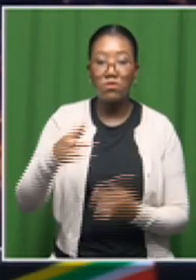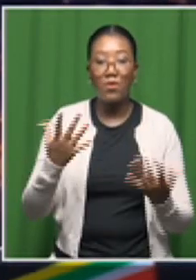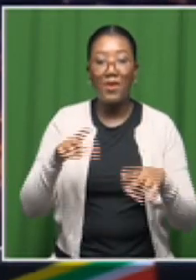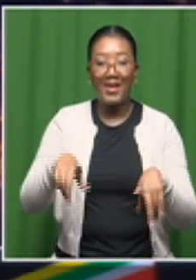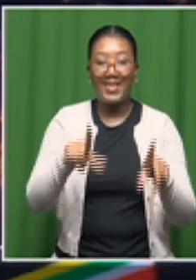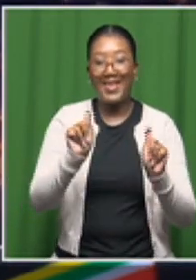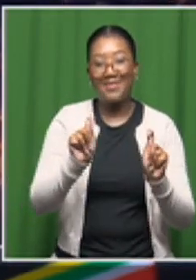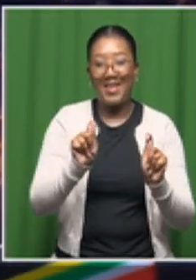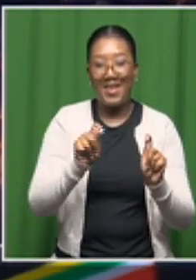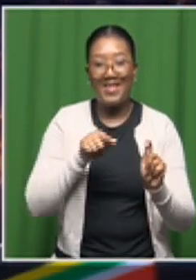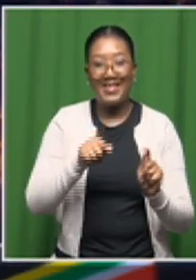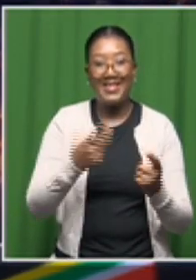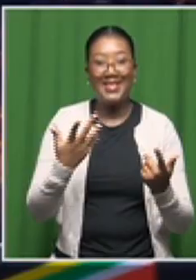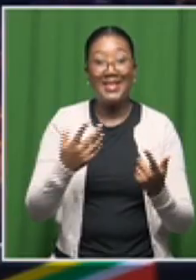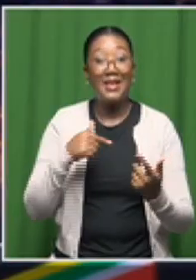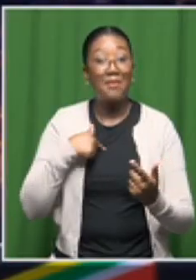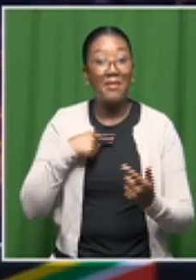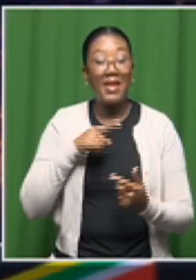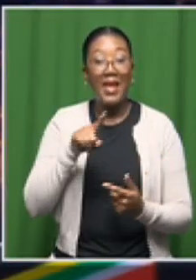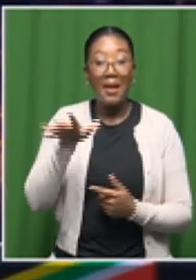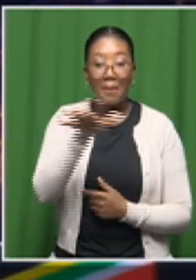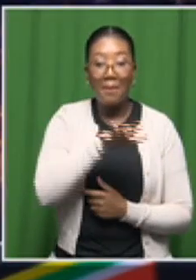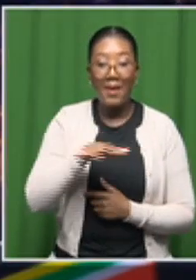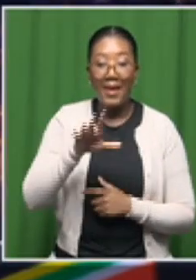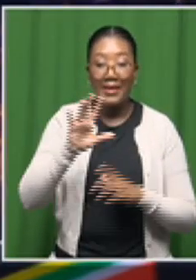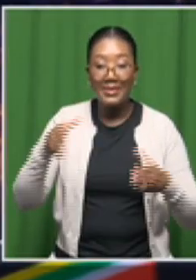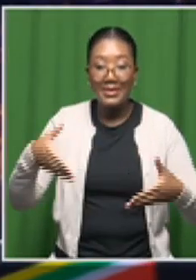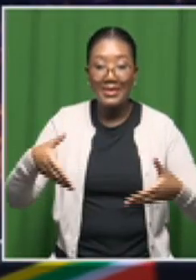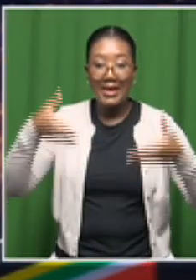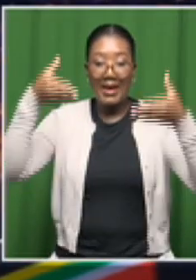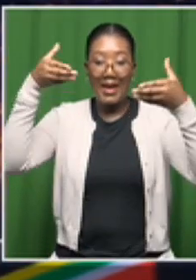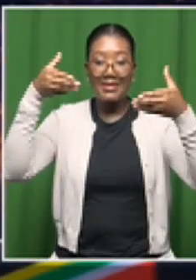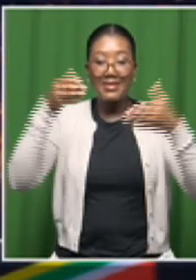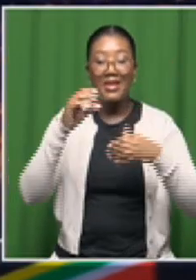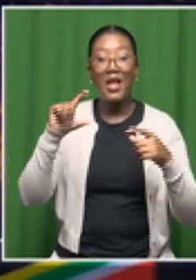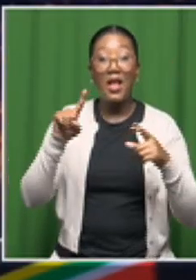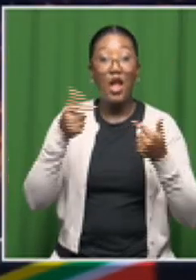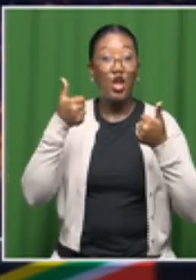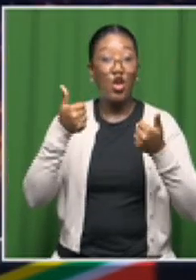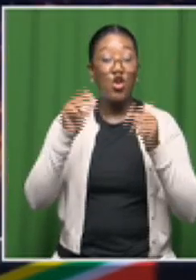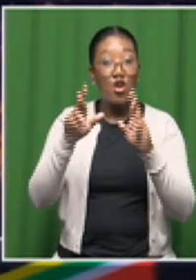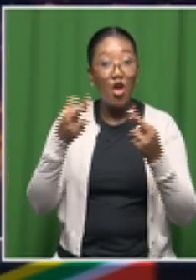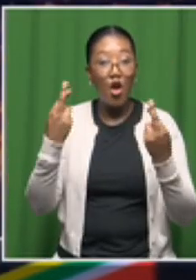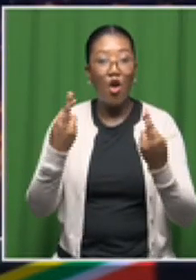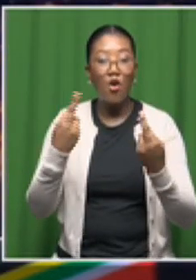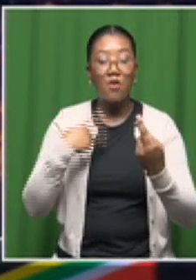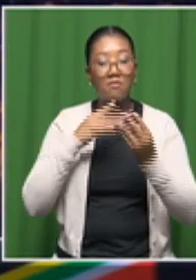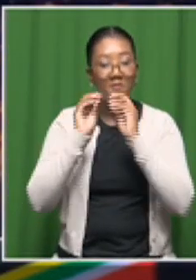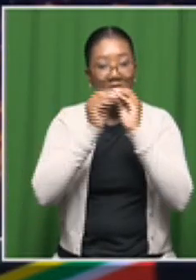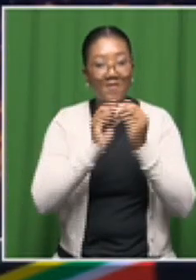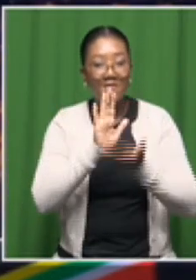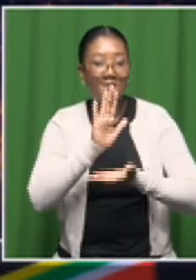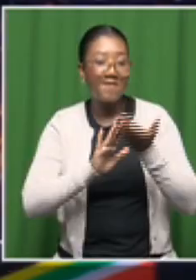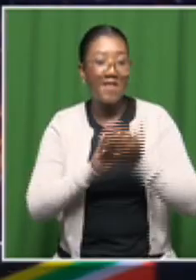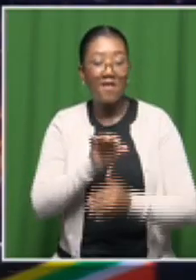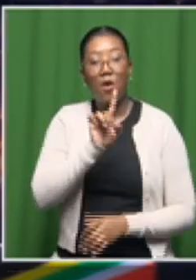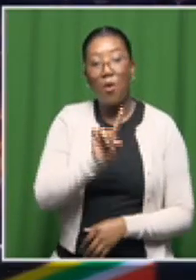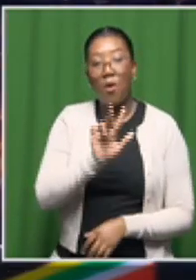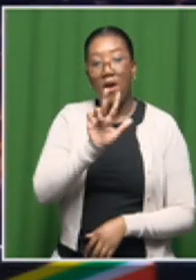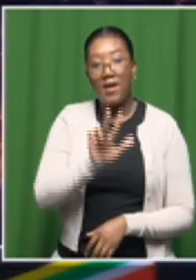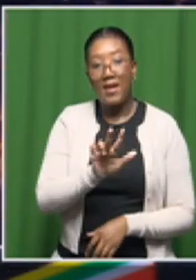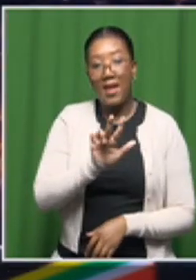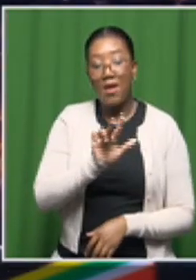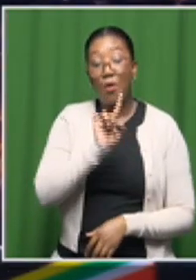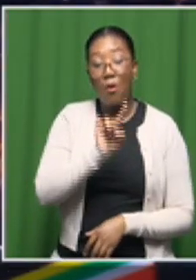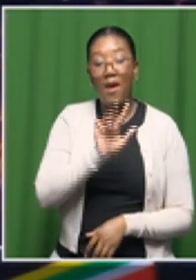Cape Town. Now, the Castle of Good Hope, which underwent major restoration in the 1980s, is a former fort and was declared